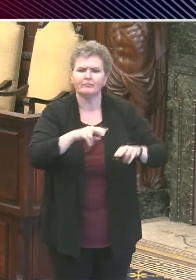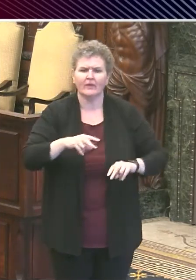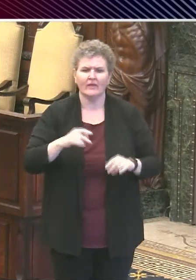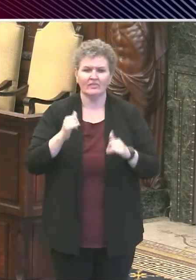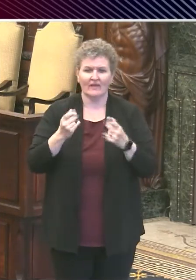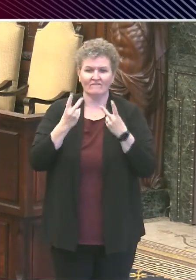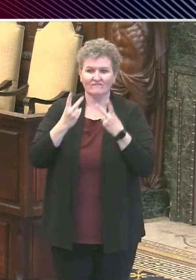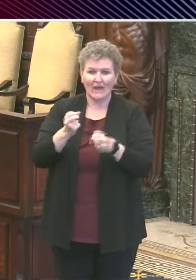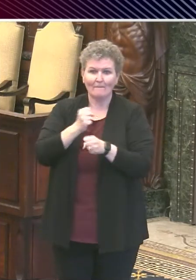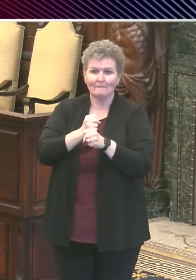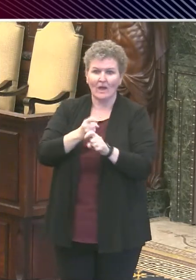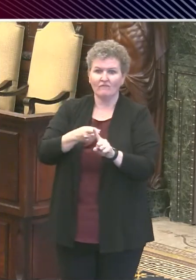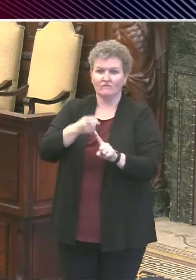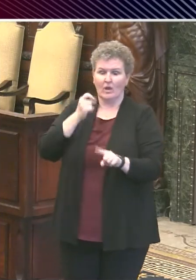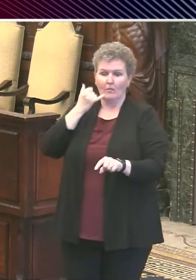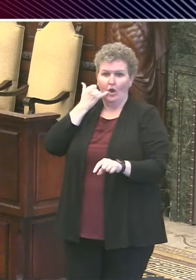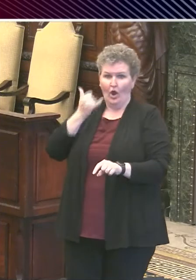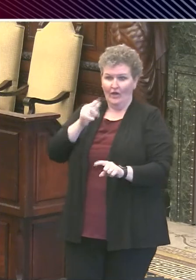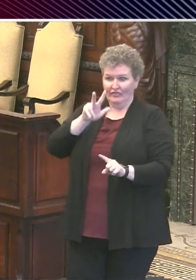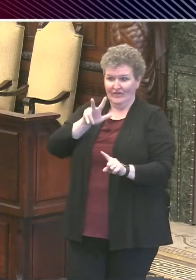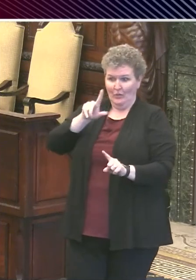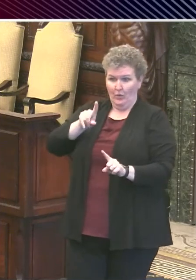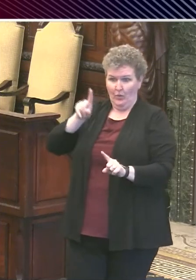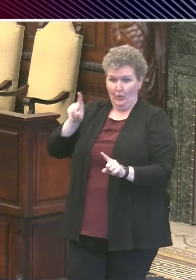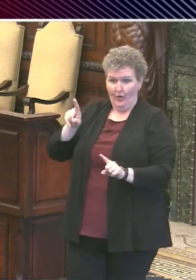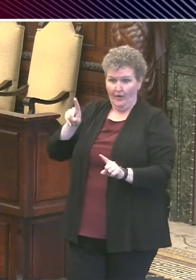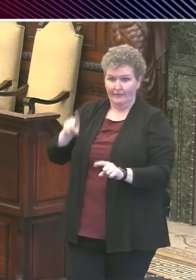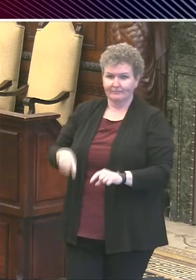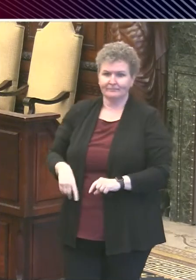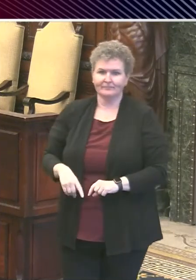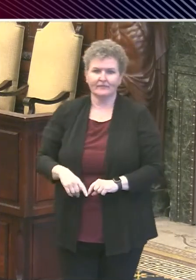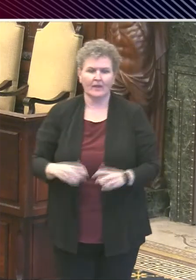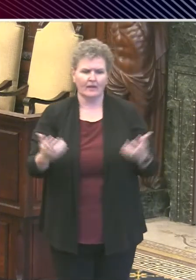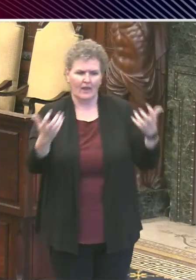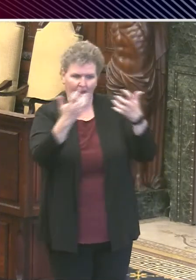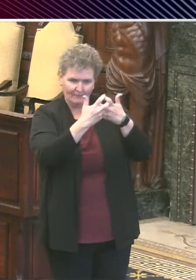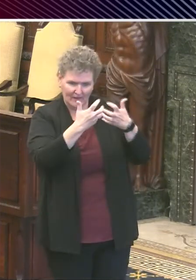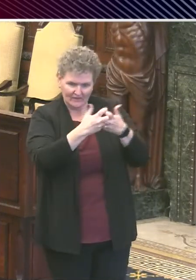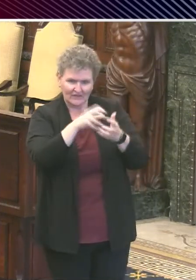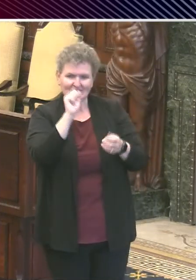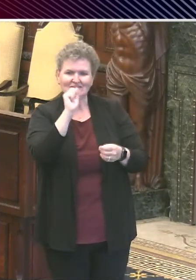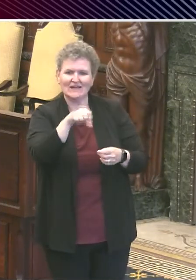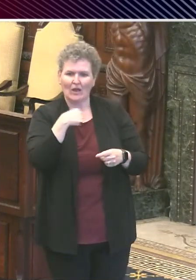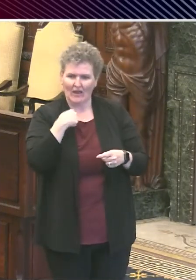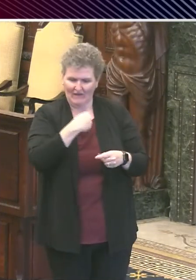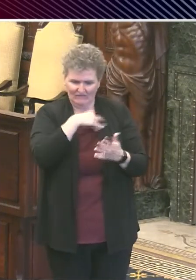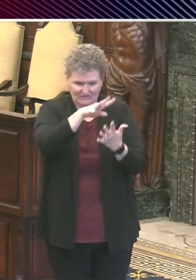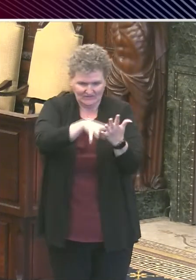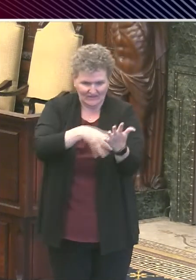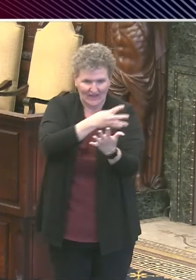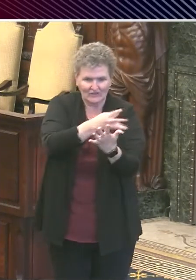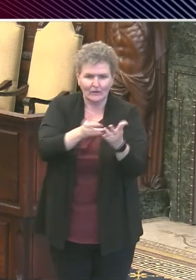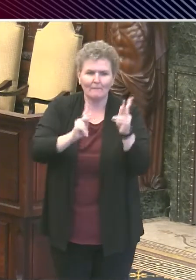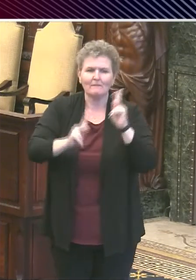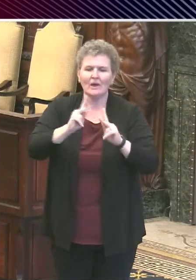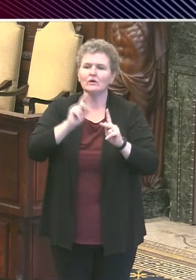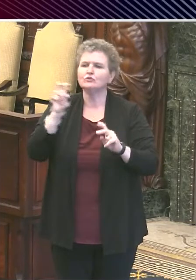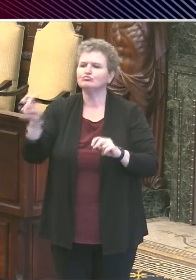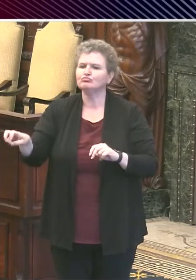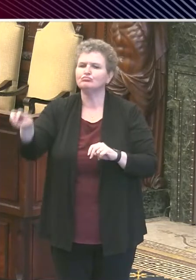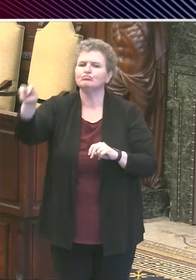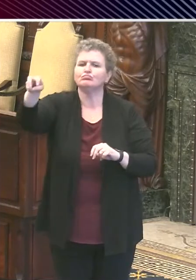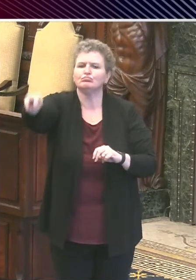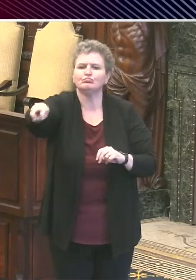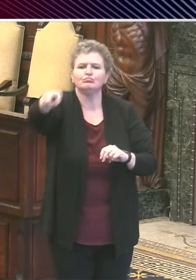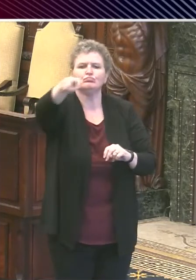based solely on complaints? It's a combination. There's a schedule that they go out to specific restaurants and inspect for the full food safety as